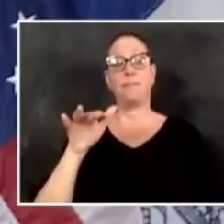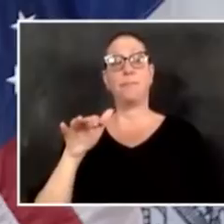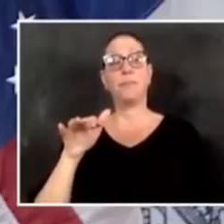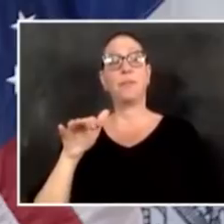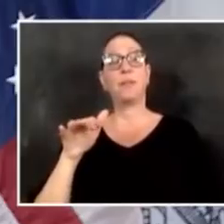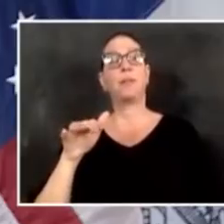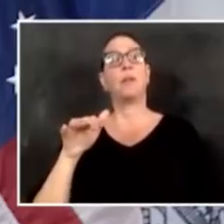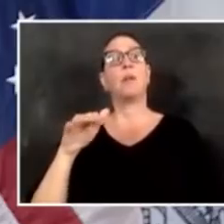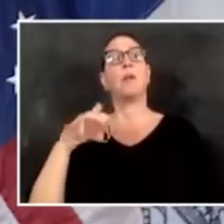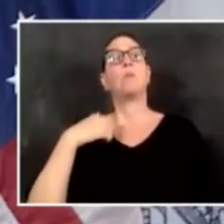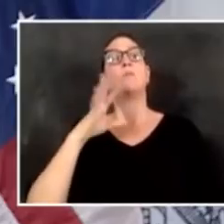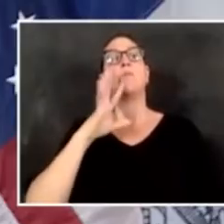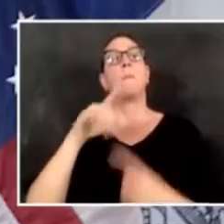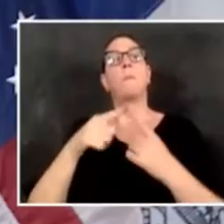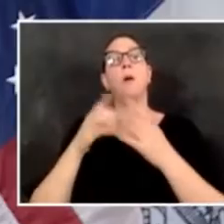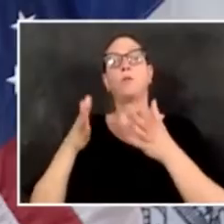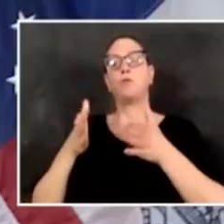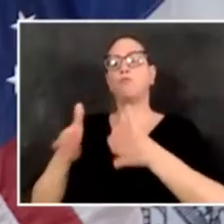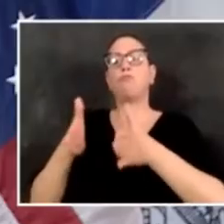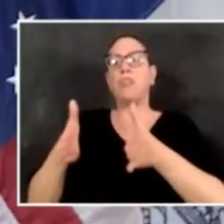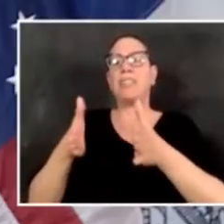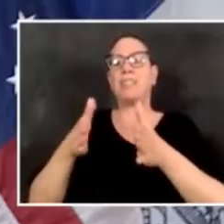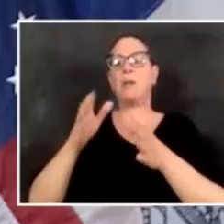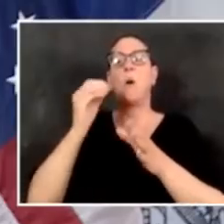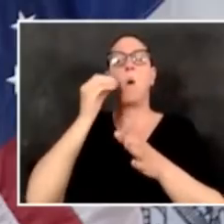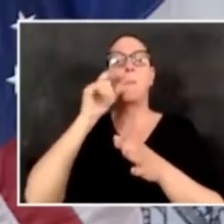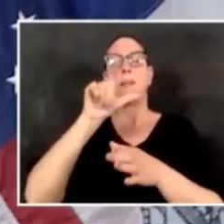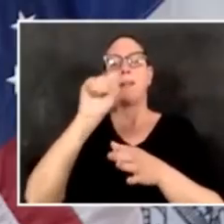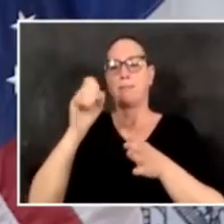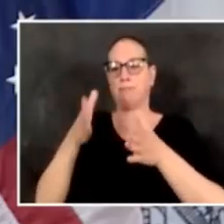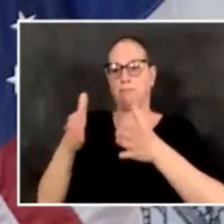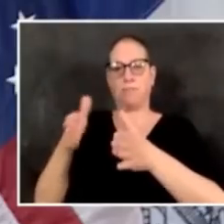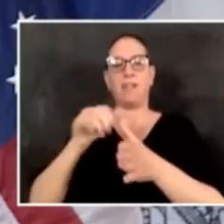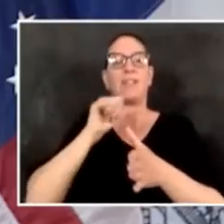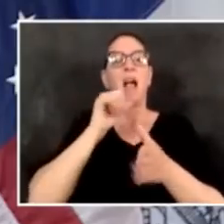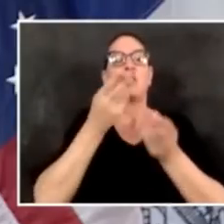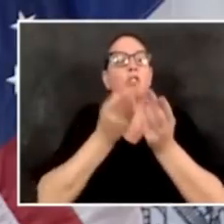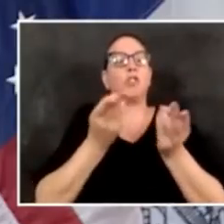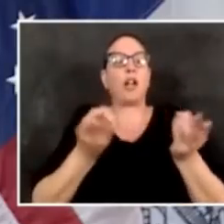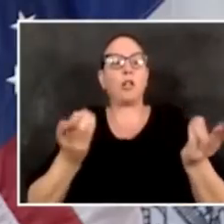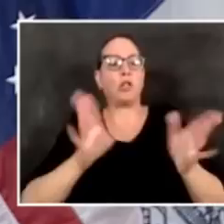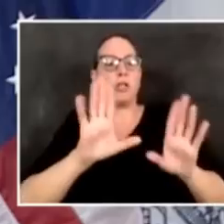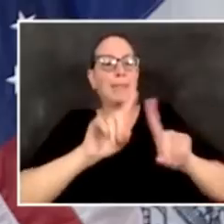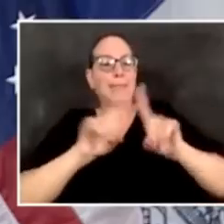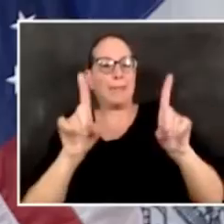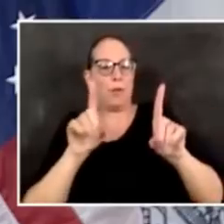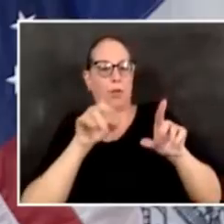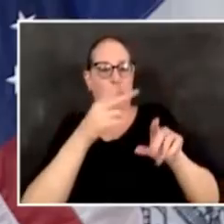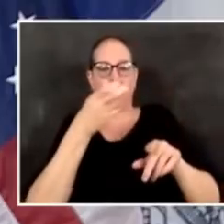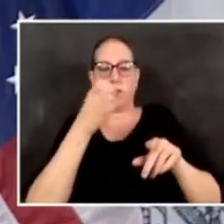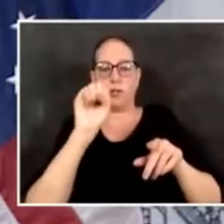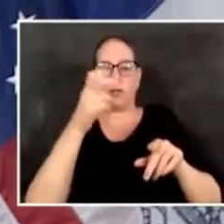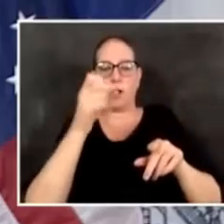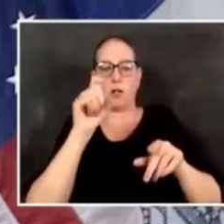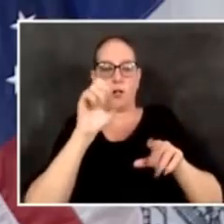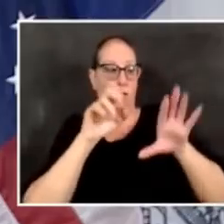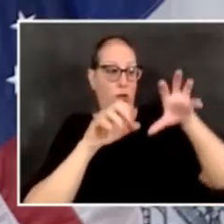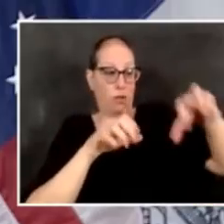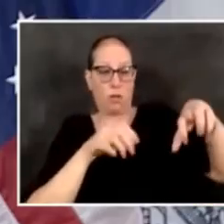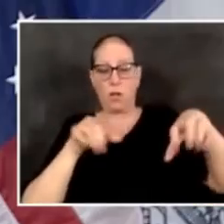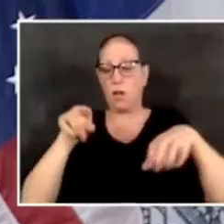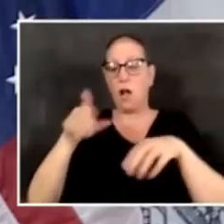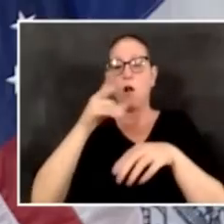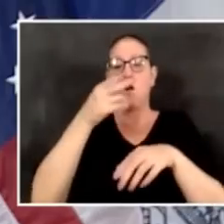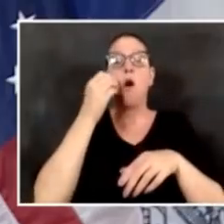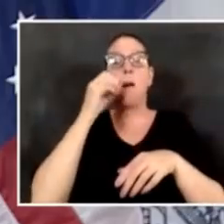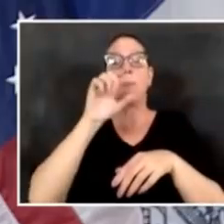there's been a constant effort to check in on them. Commissioner Banks can tell you about the number of contacts that the street outreach